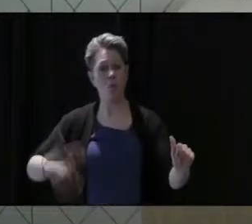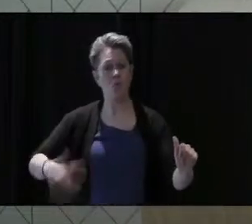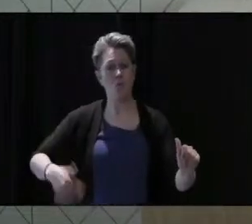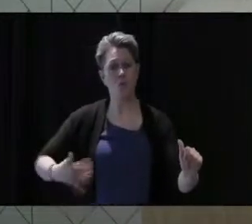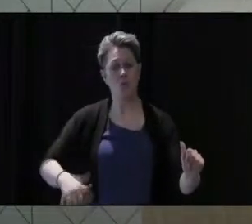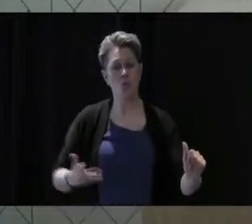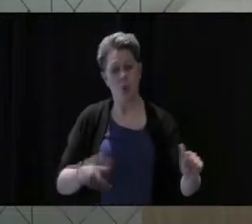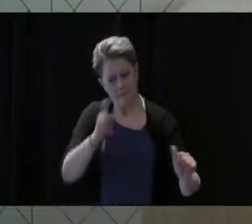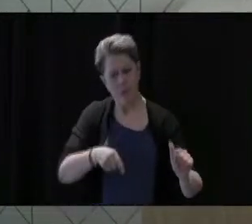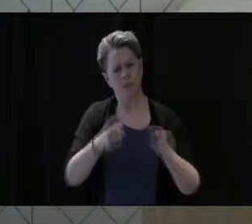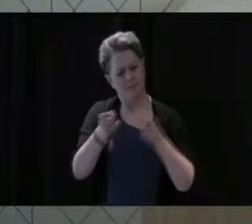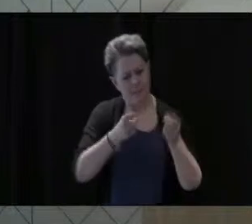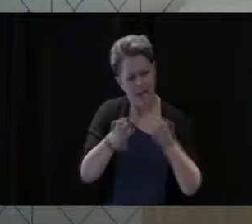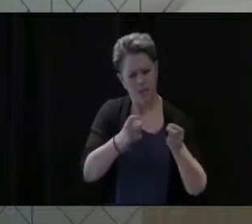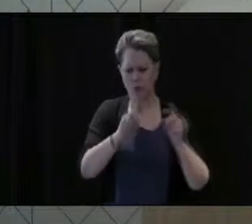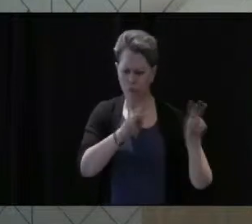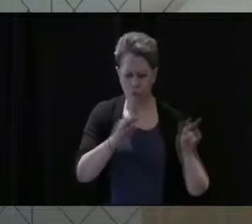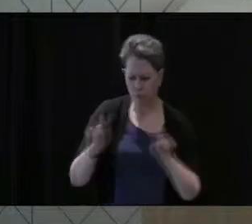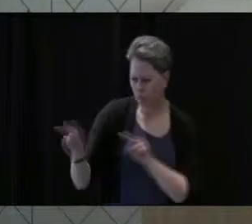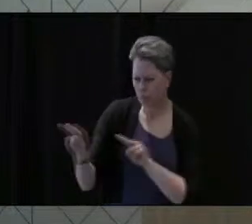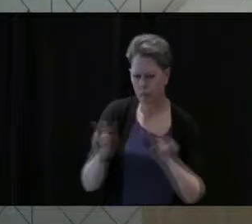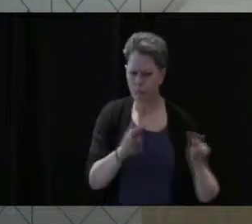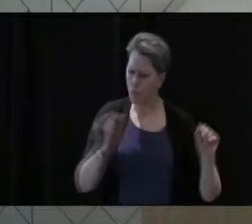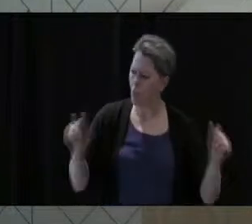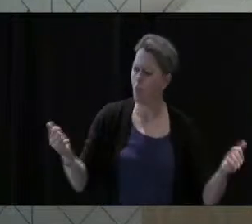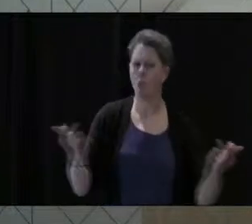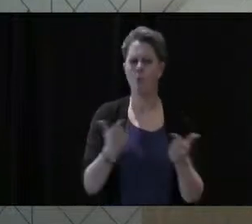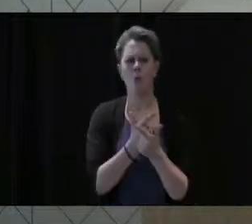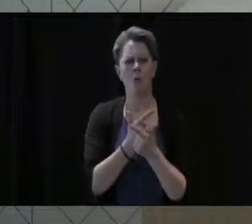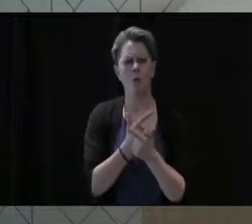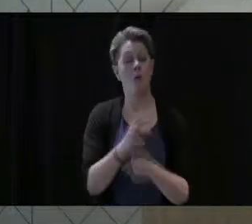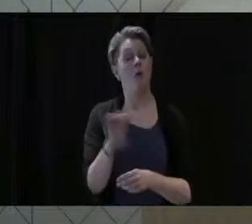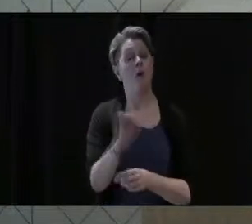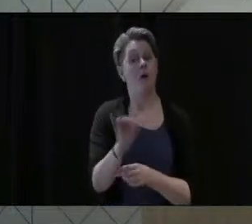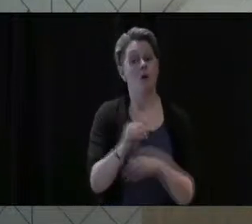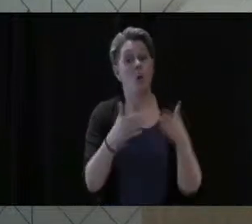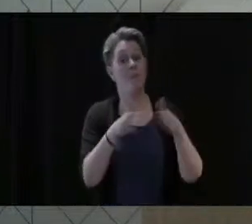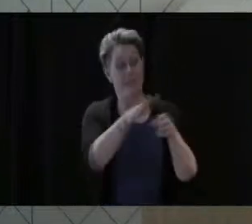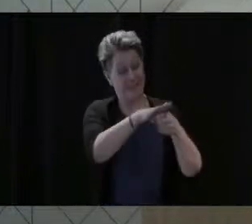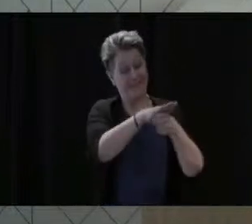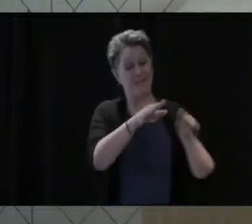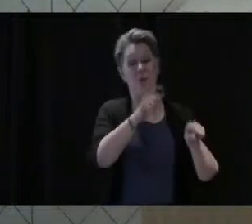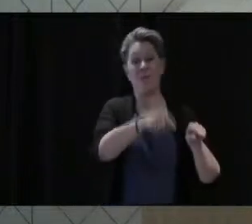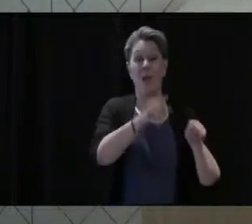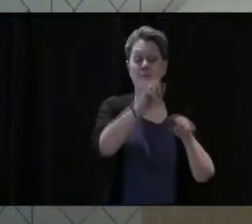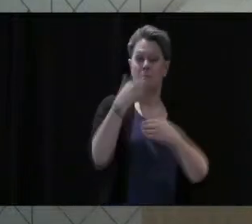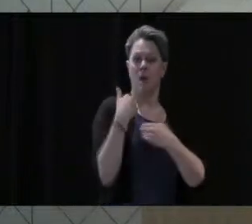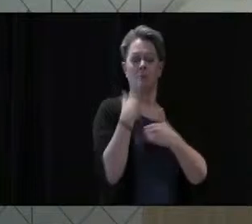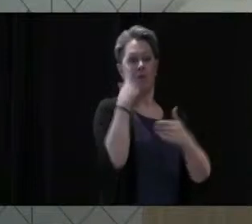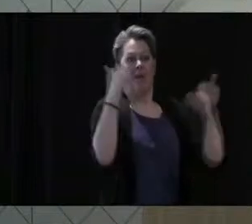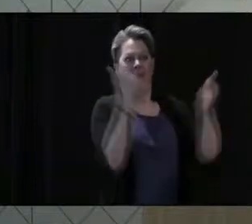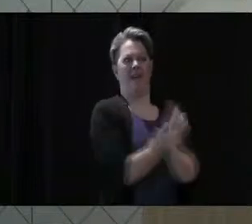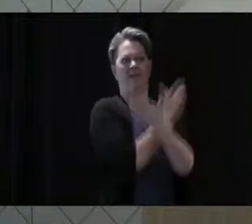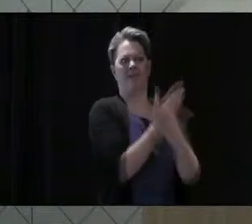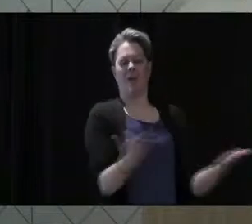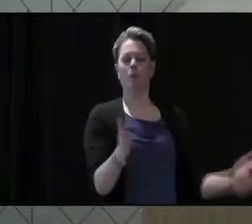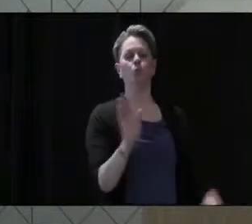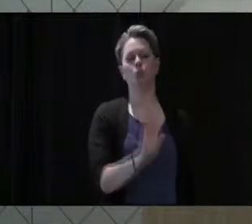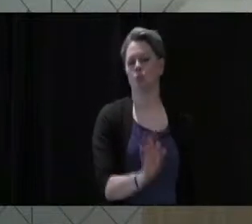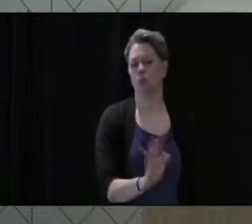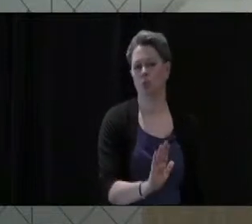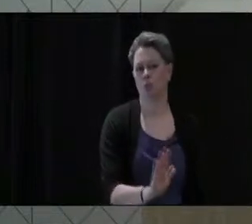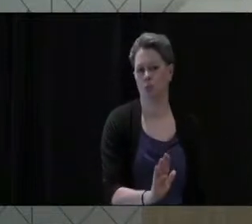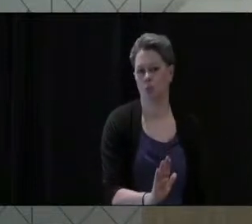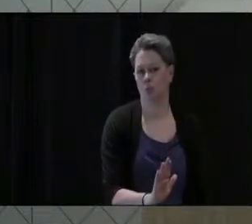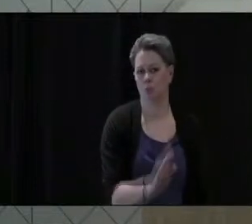Better management also means we should look beyond the public sector to do things. The public sector does not have to